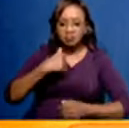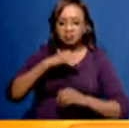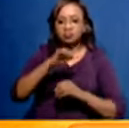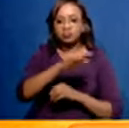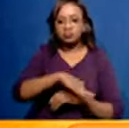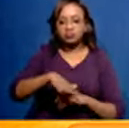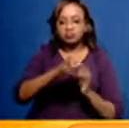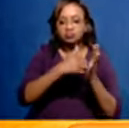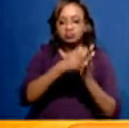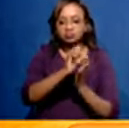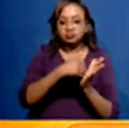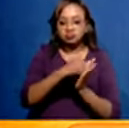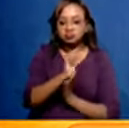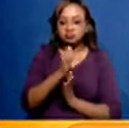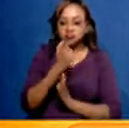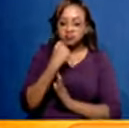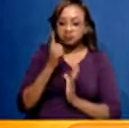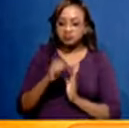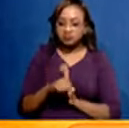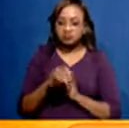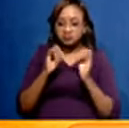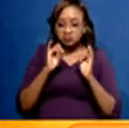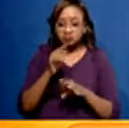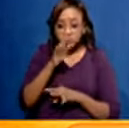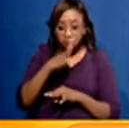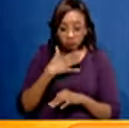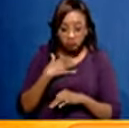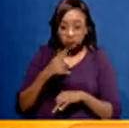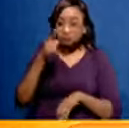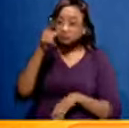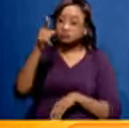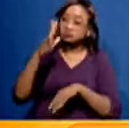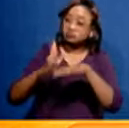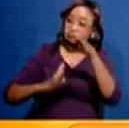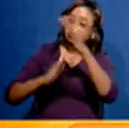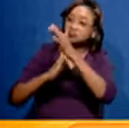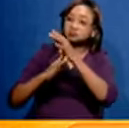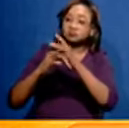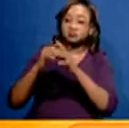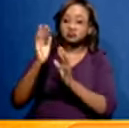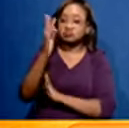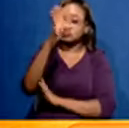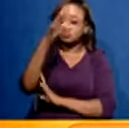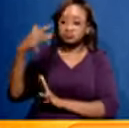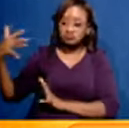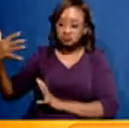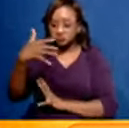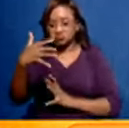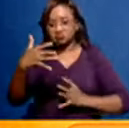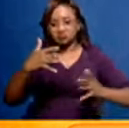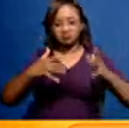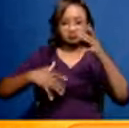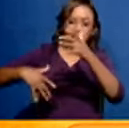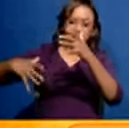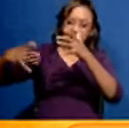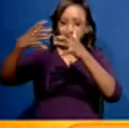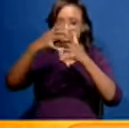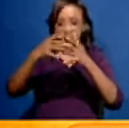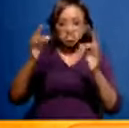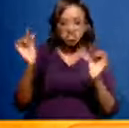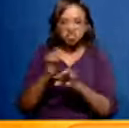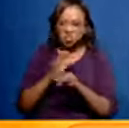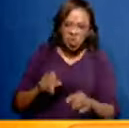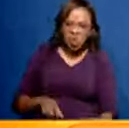said, if you want to go to the top of a palm tree, you have to put in the hard work. There is